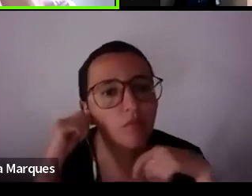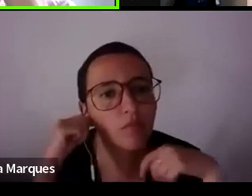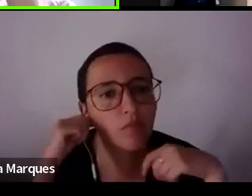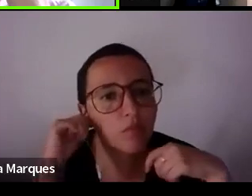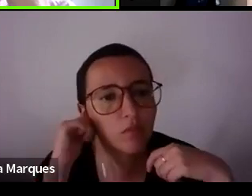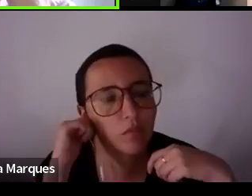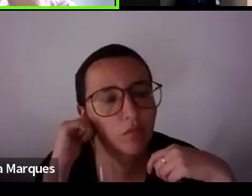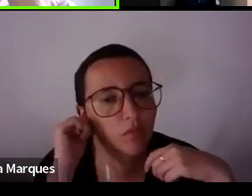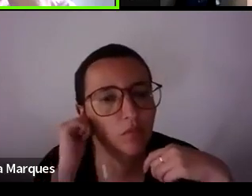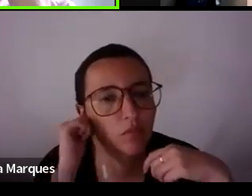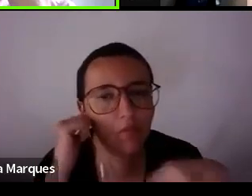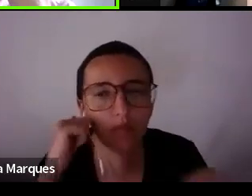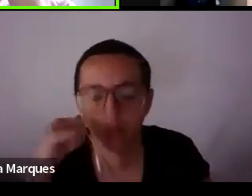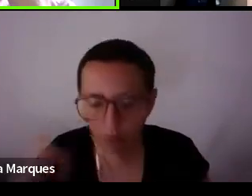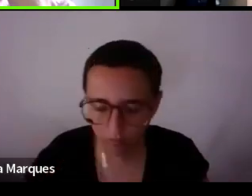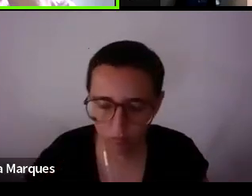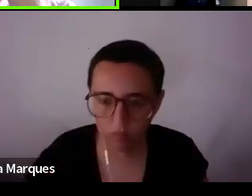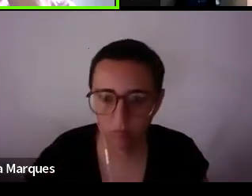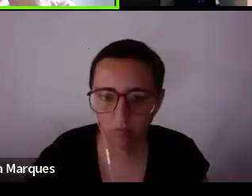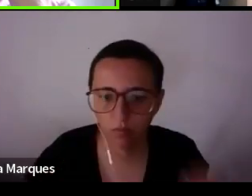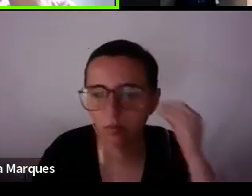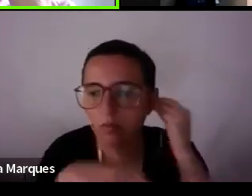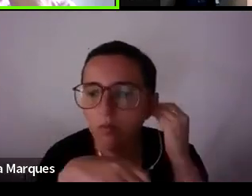maybe it's hiding someone.